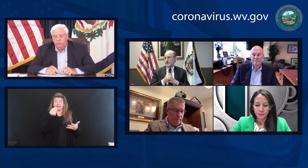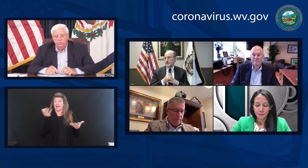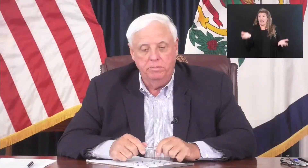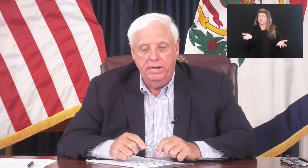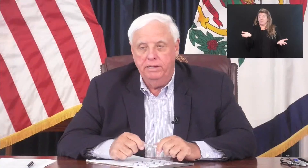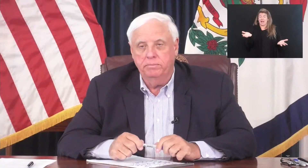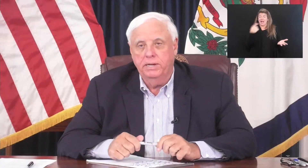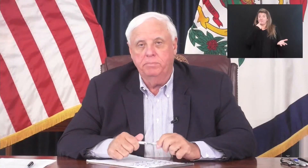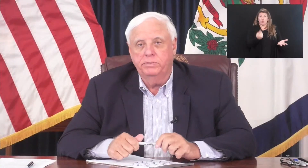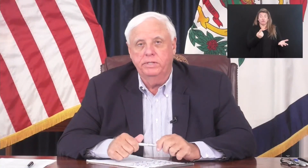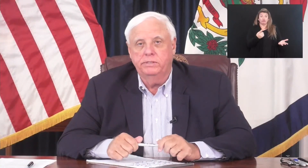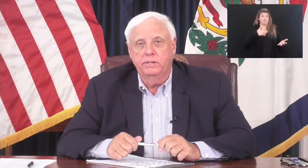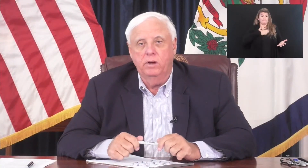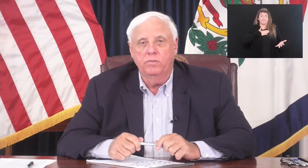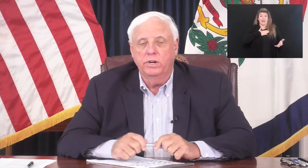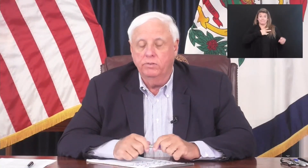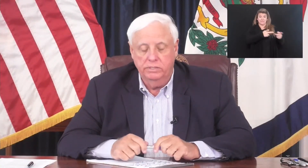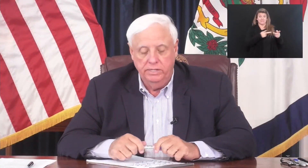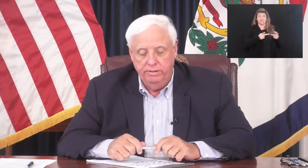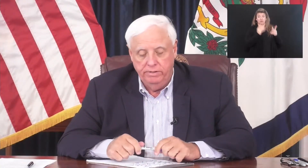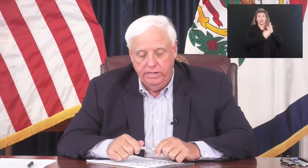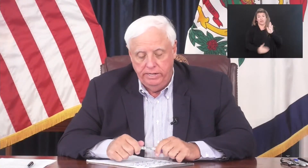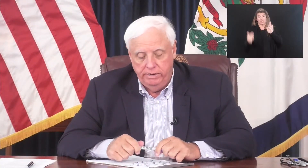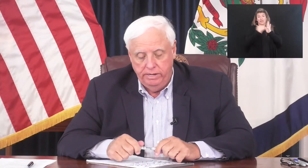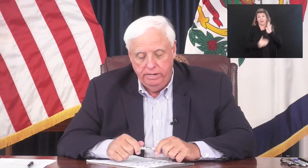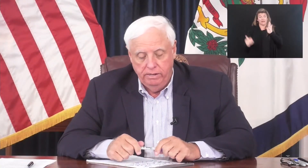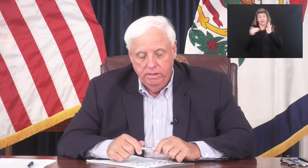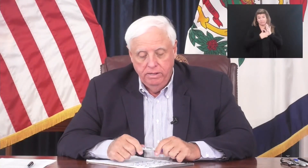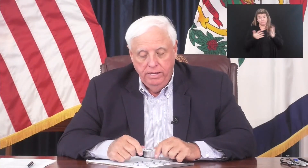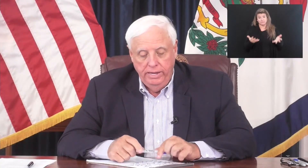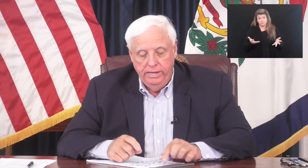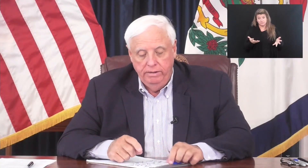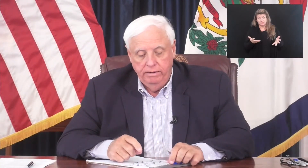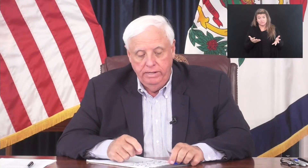I've told you my position over and over, Stephen, and